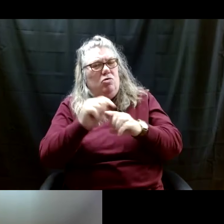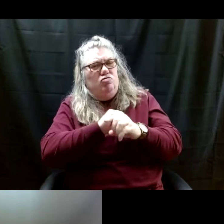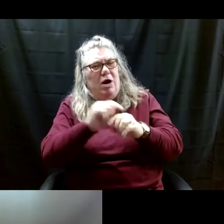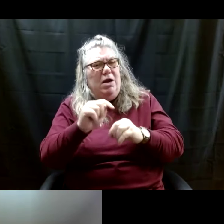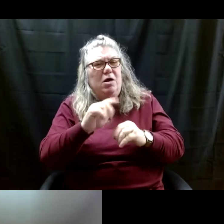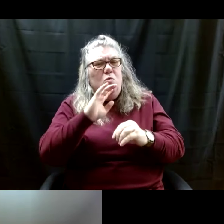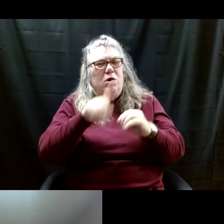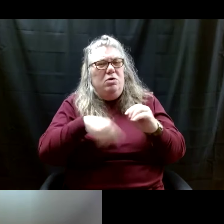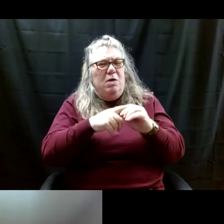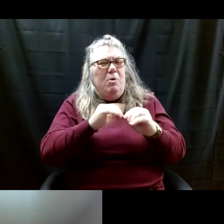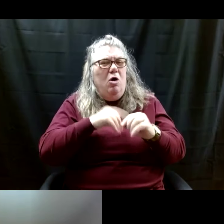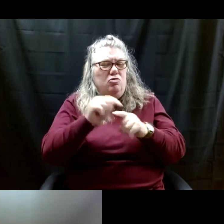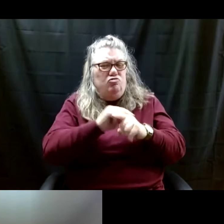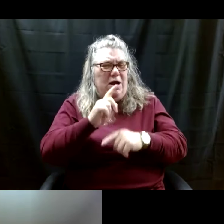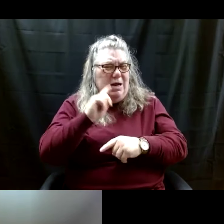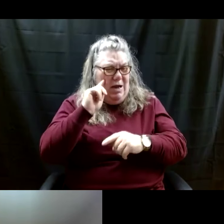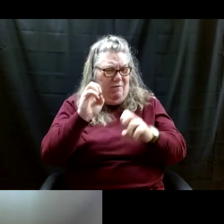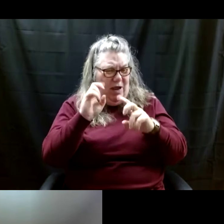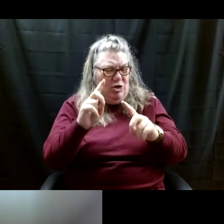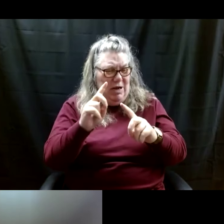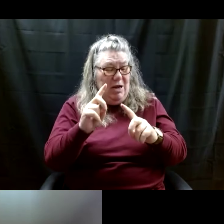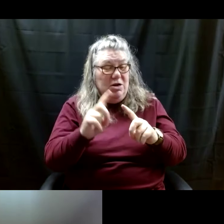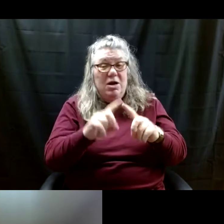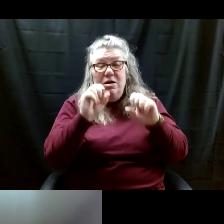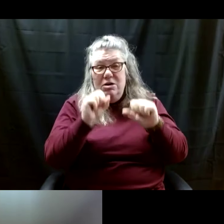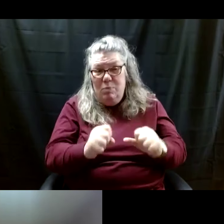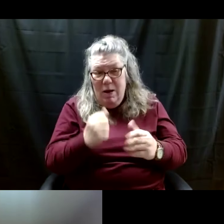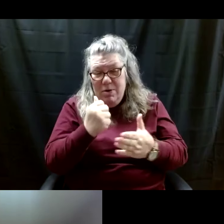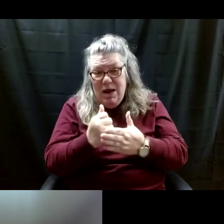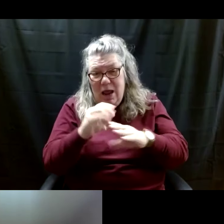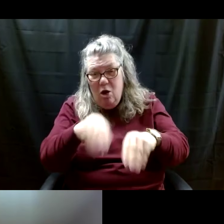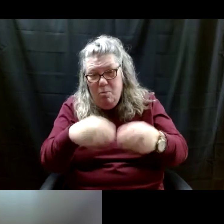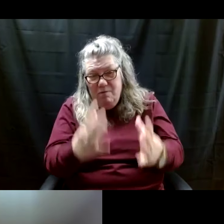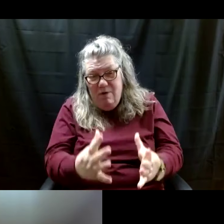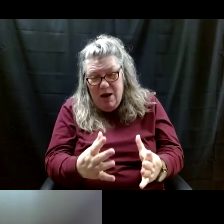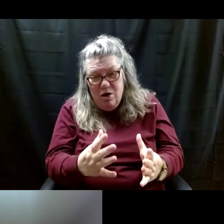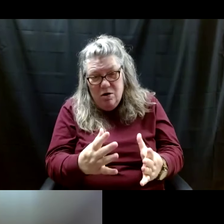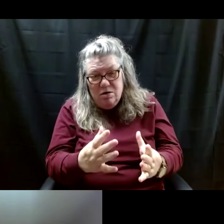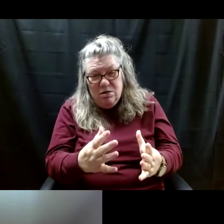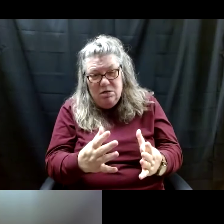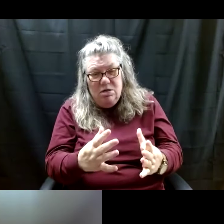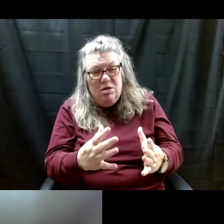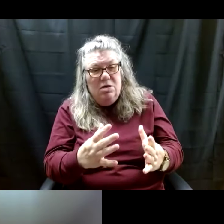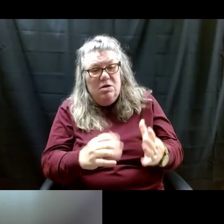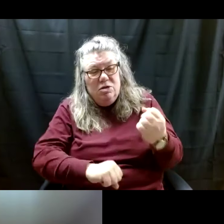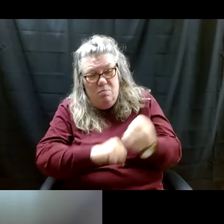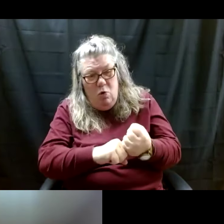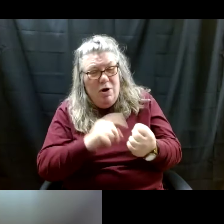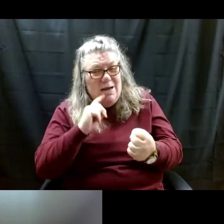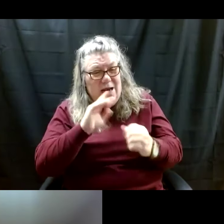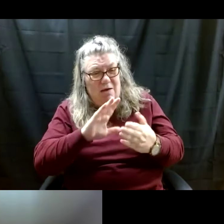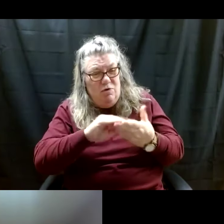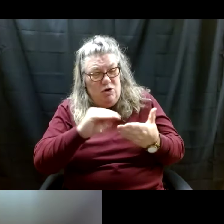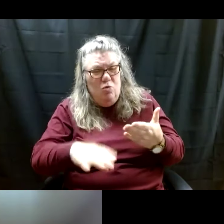and deaf education and how that looks, to be able to help providers do that. And SLP, when we have